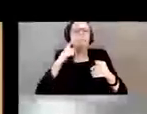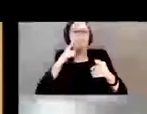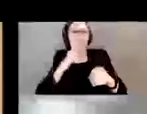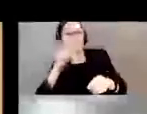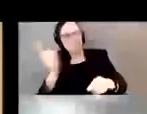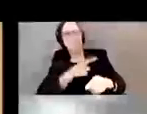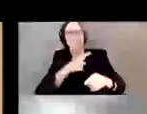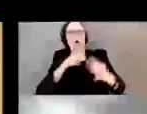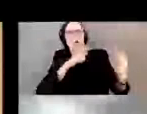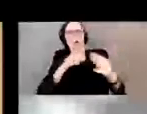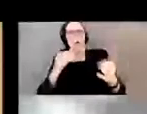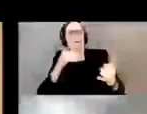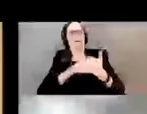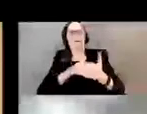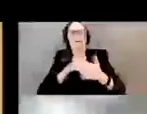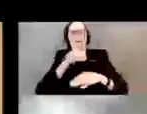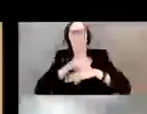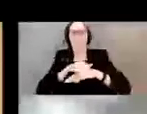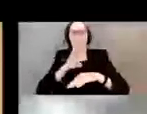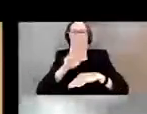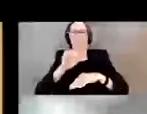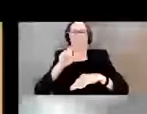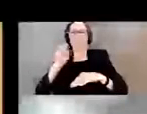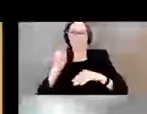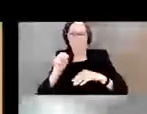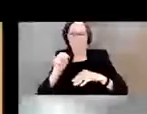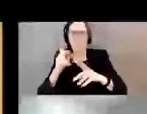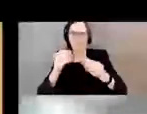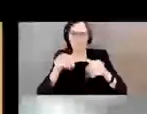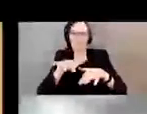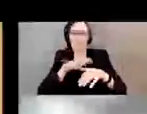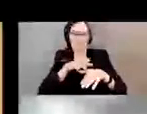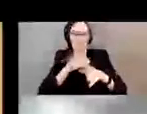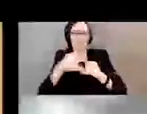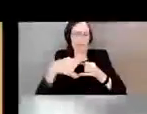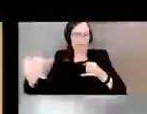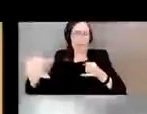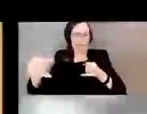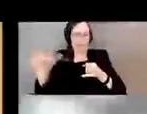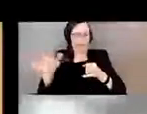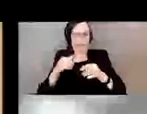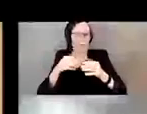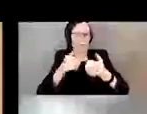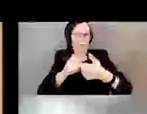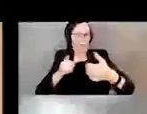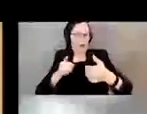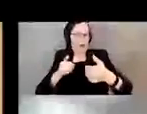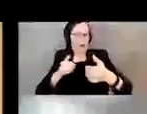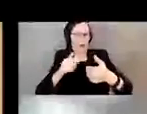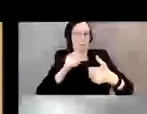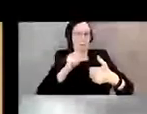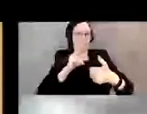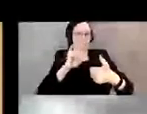over territory in what will be Pakistan. Okay, that line, that border that divided the tribal area